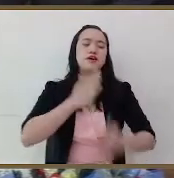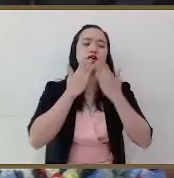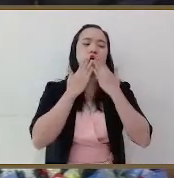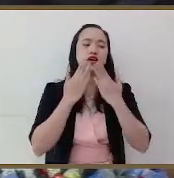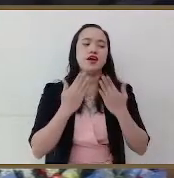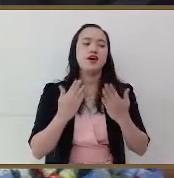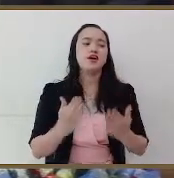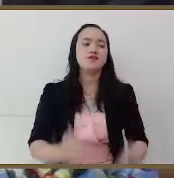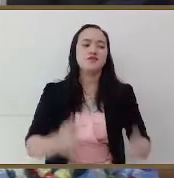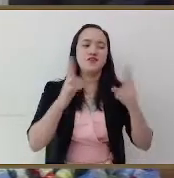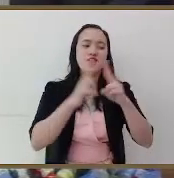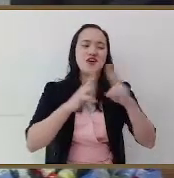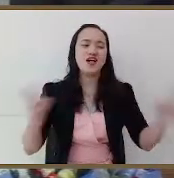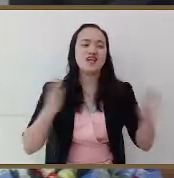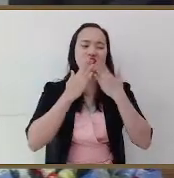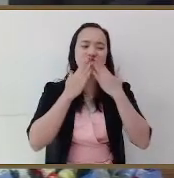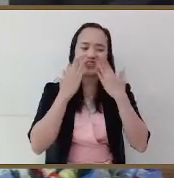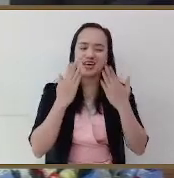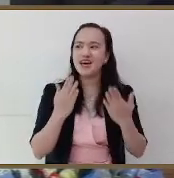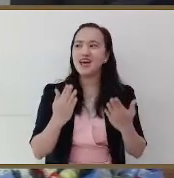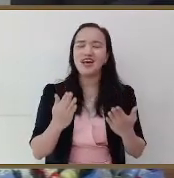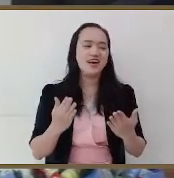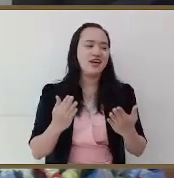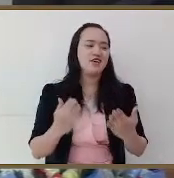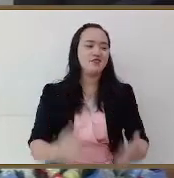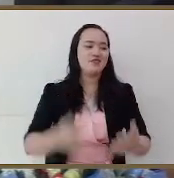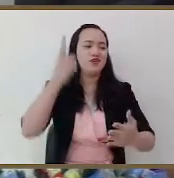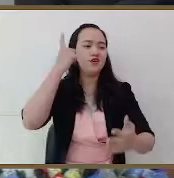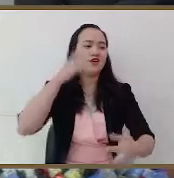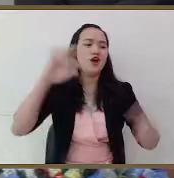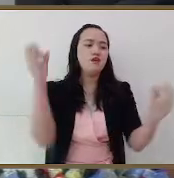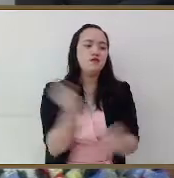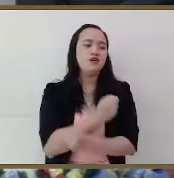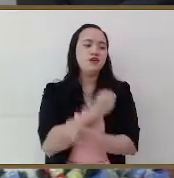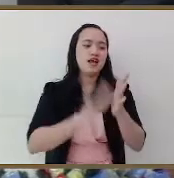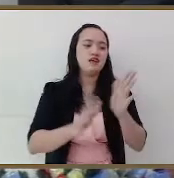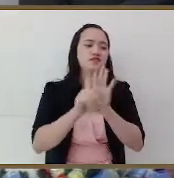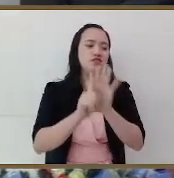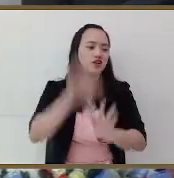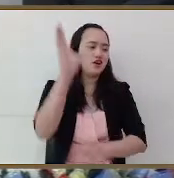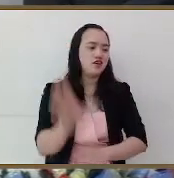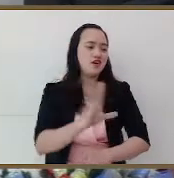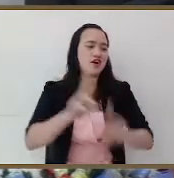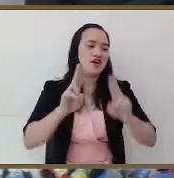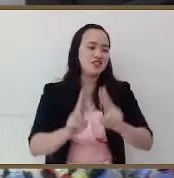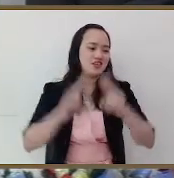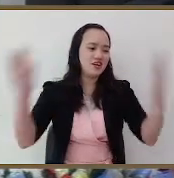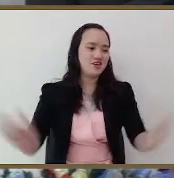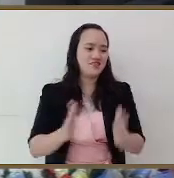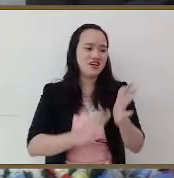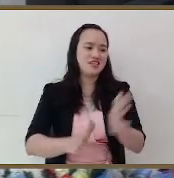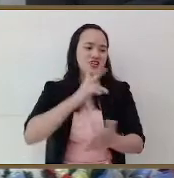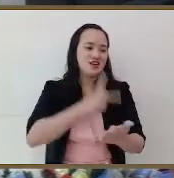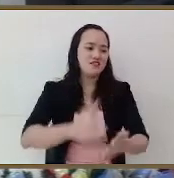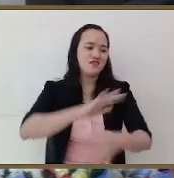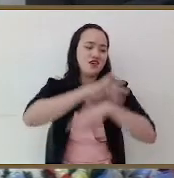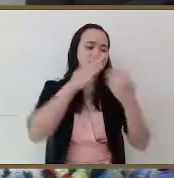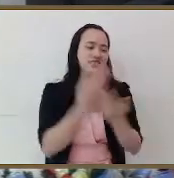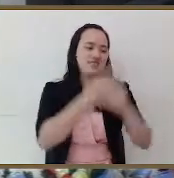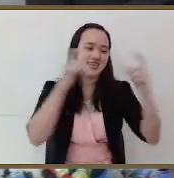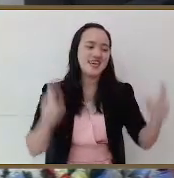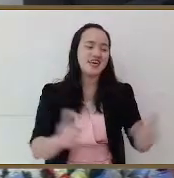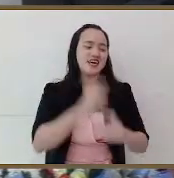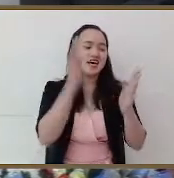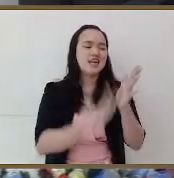I'm thankful, so thankful for the love that He showed on the cross and the hill where He paid for